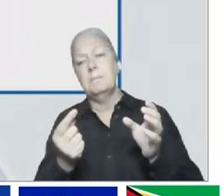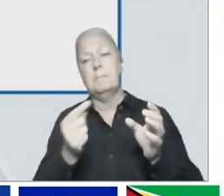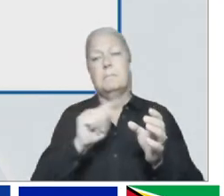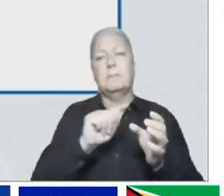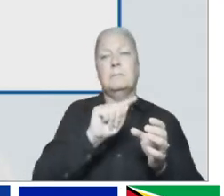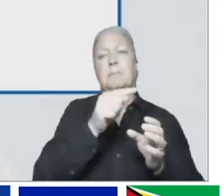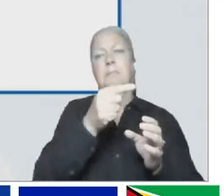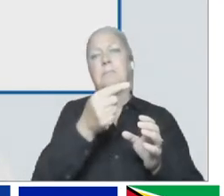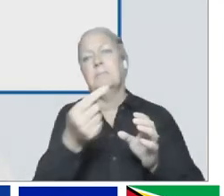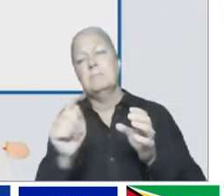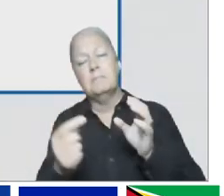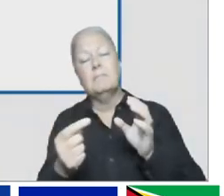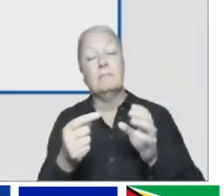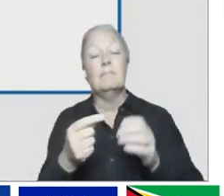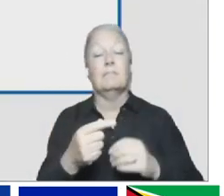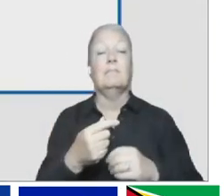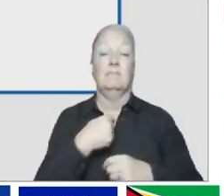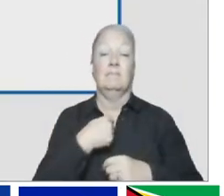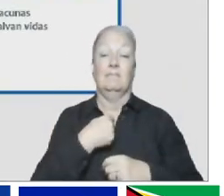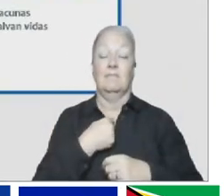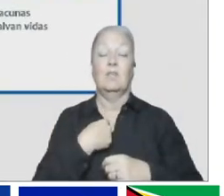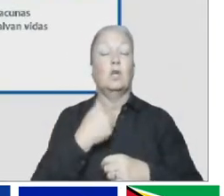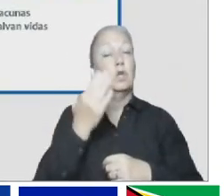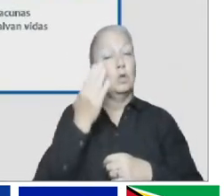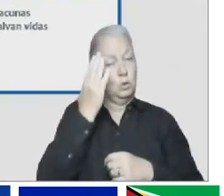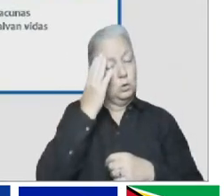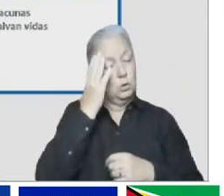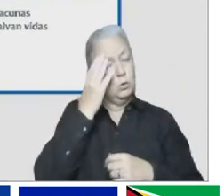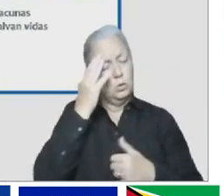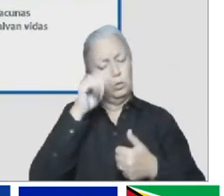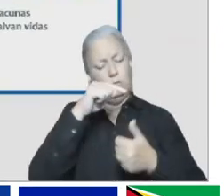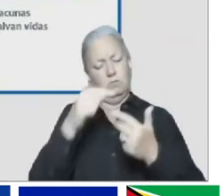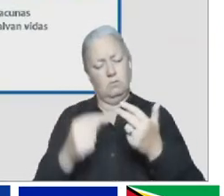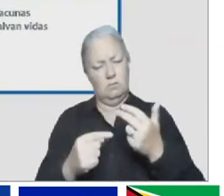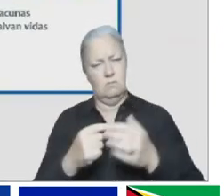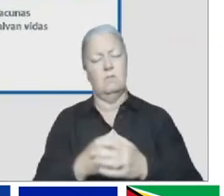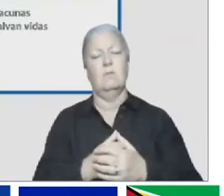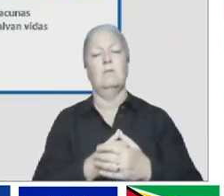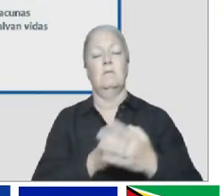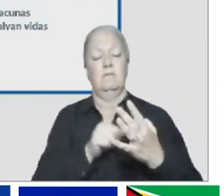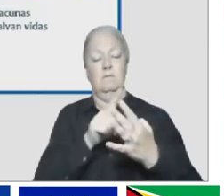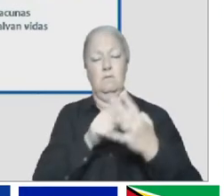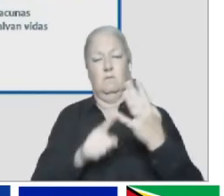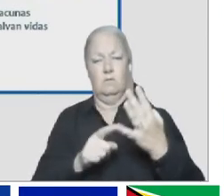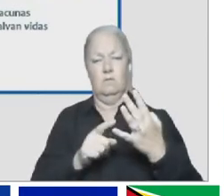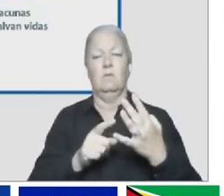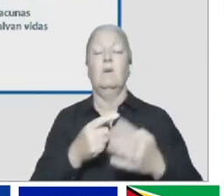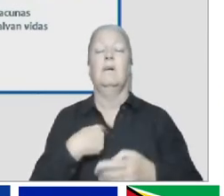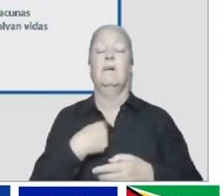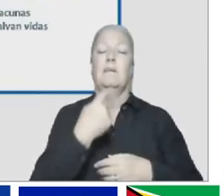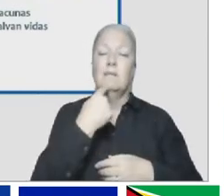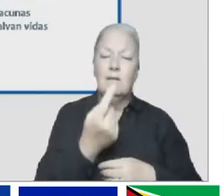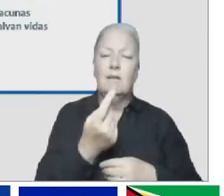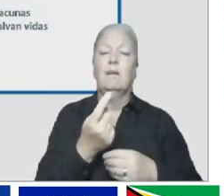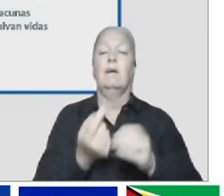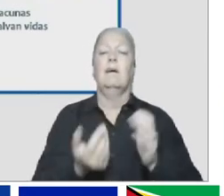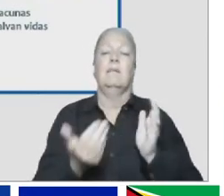we knew for sure that we have been repeating day after day, that in order to